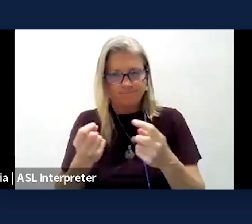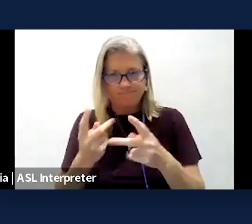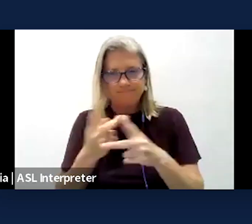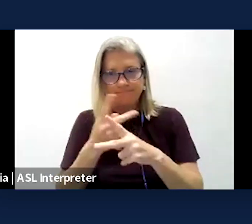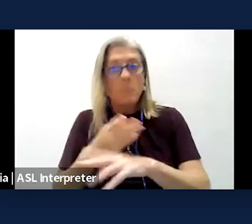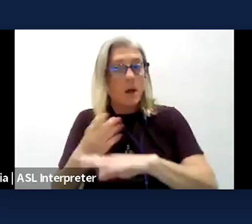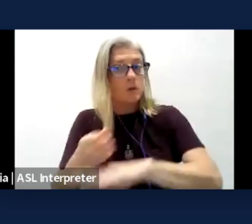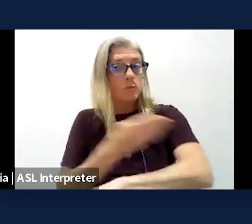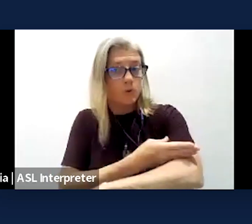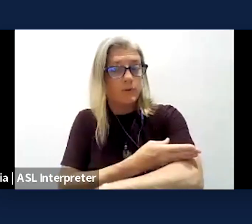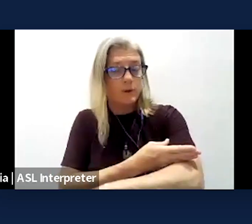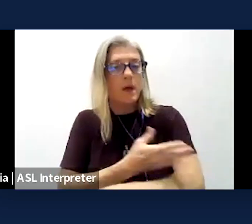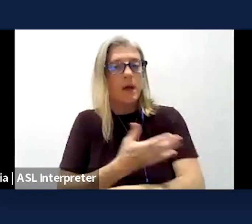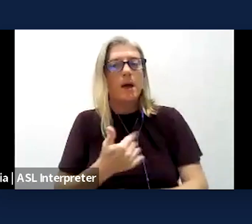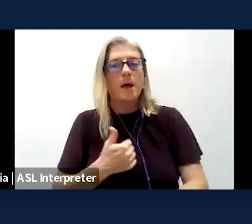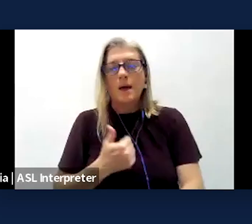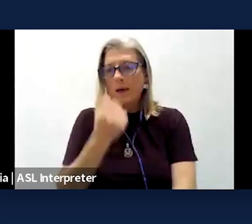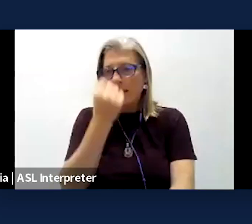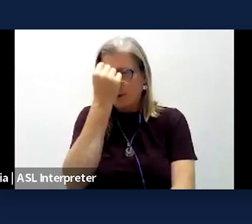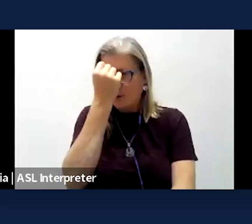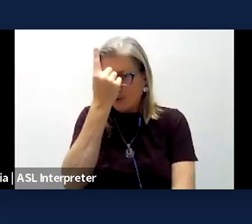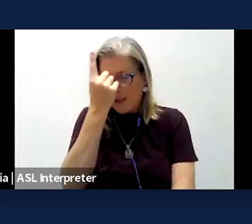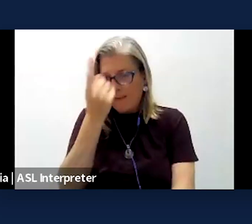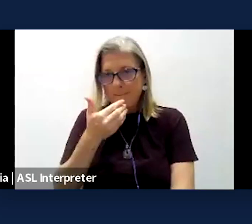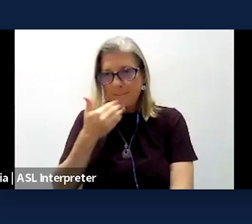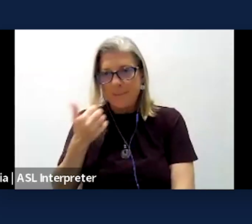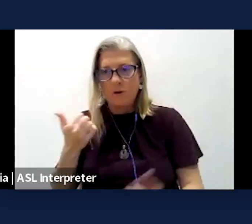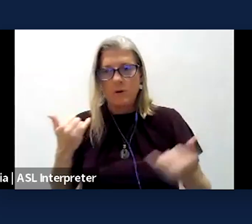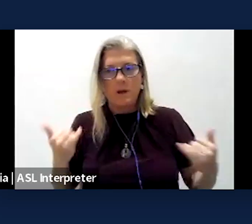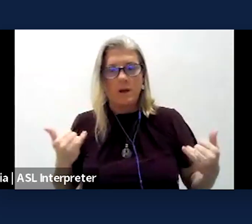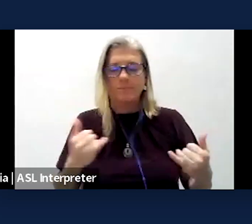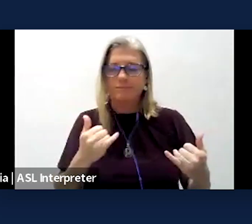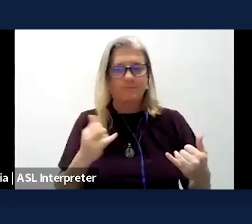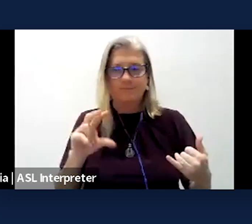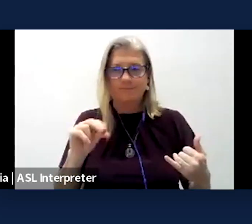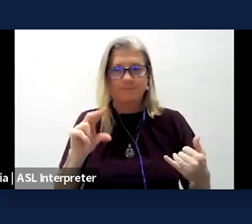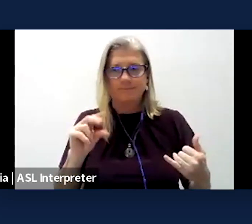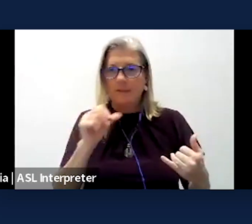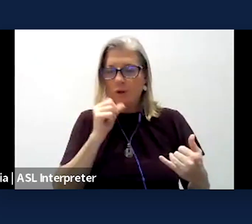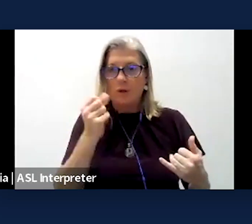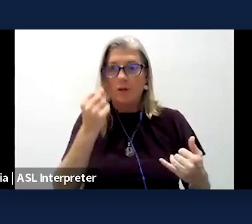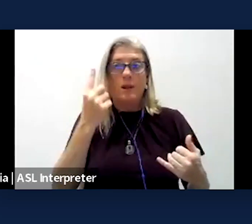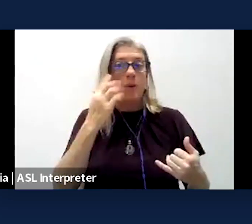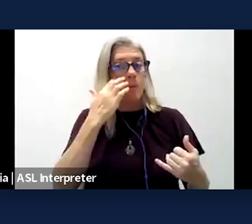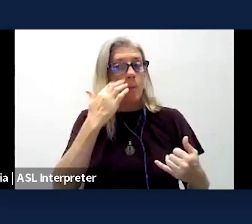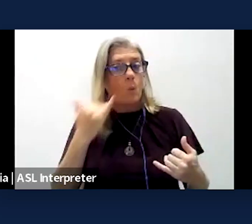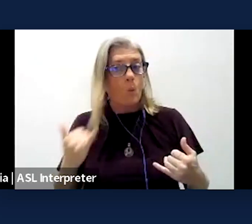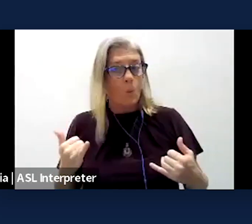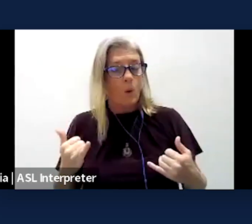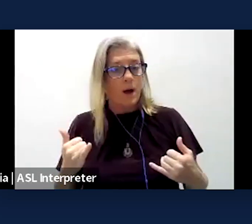improving, and I do understand a little bit better. I know I don't understand why, but like when I